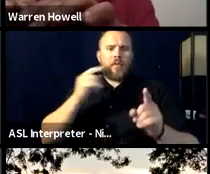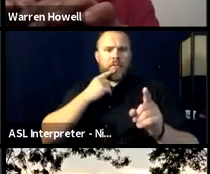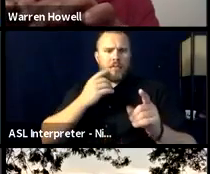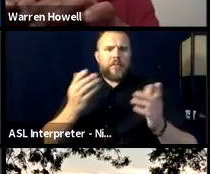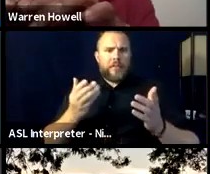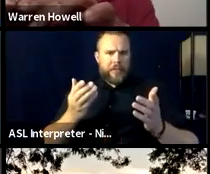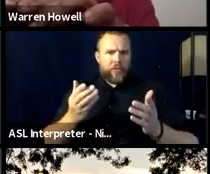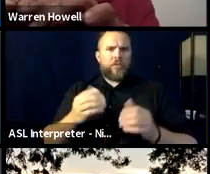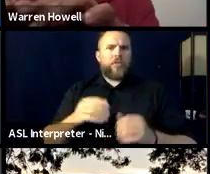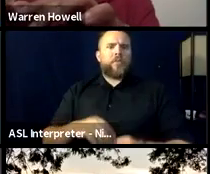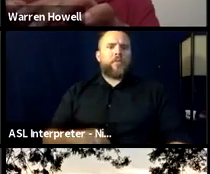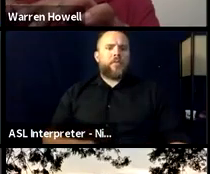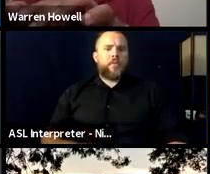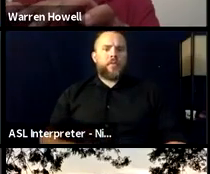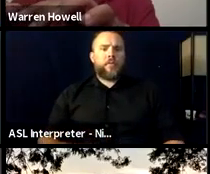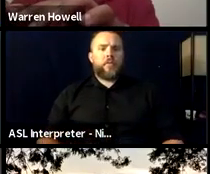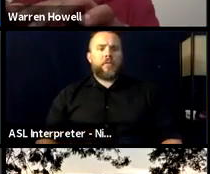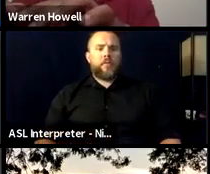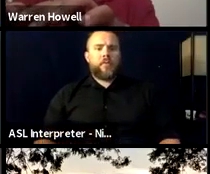Mr. Howell's on mute.